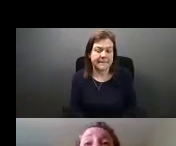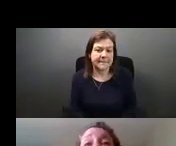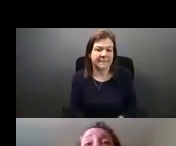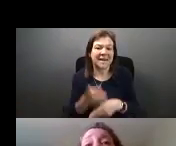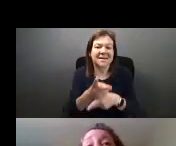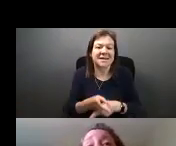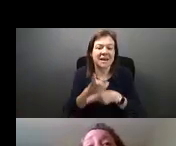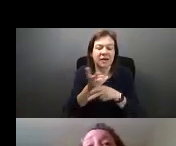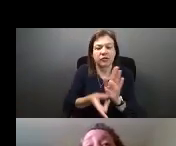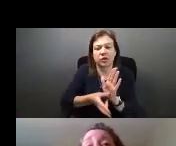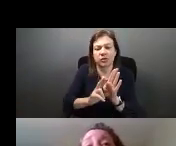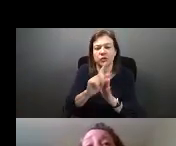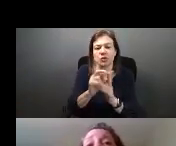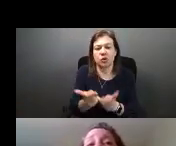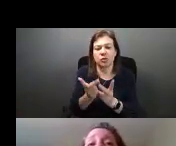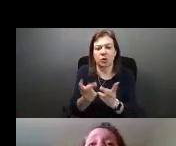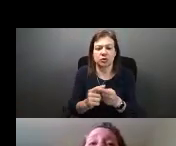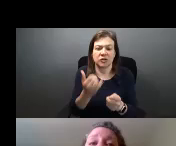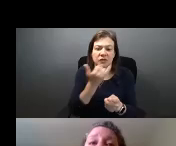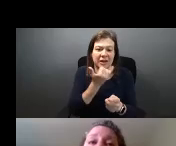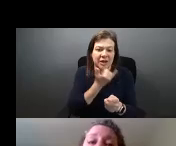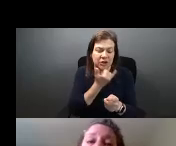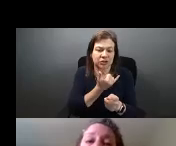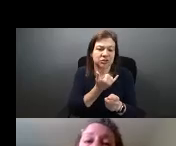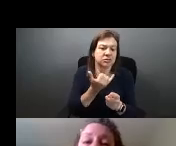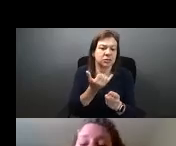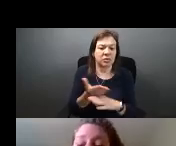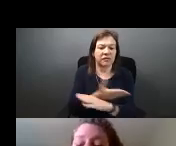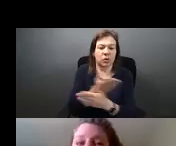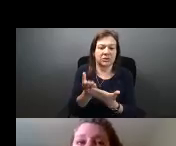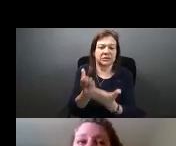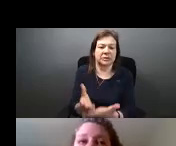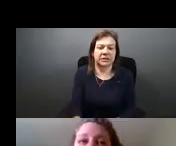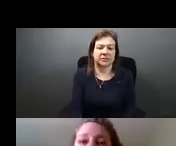Carefully review your proposal for errors before submitting.